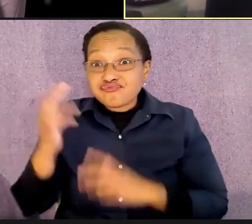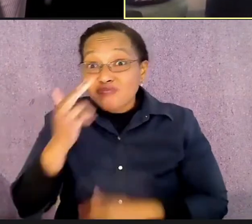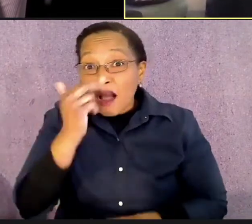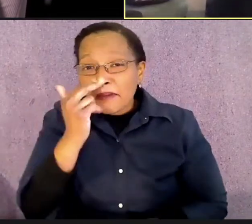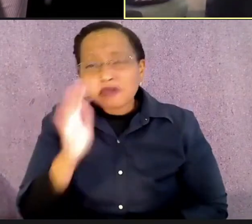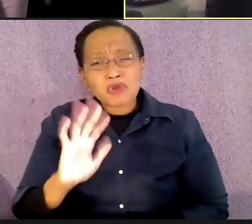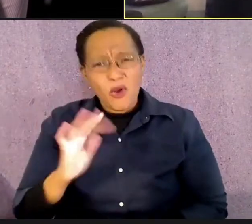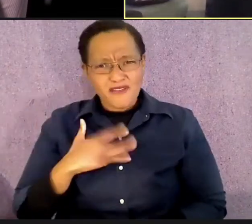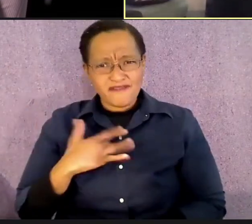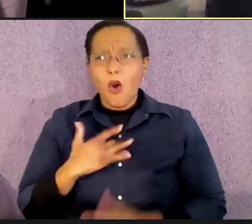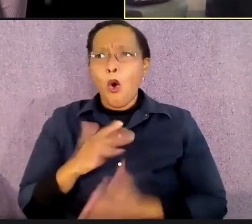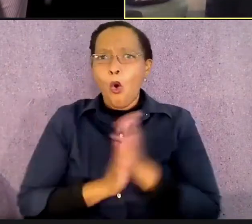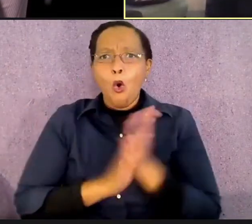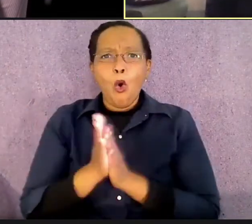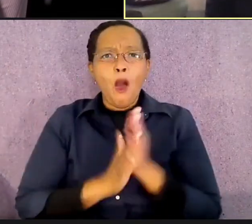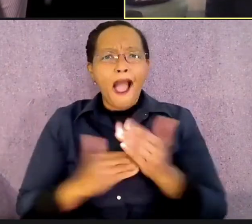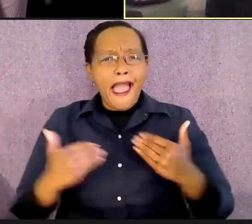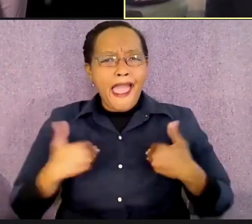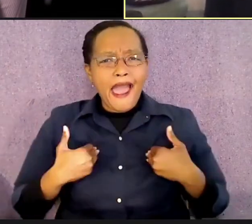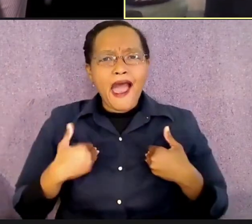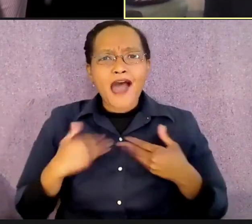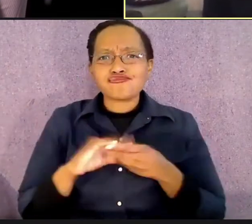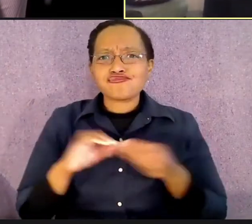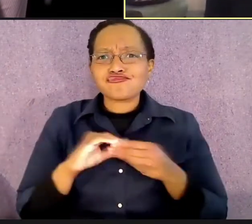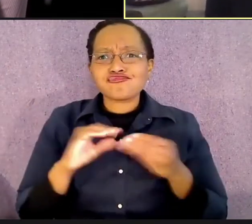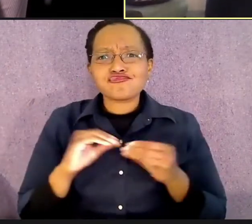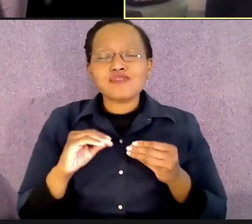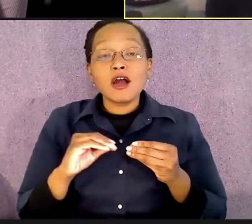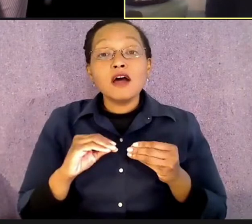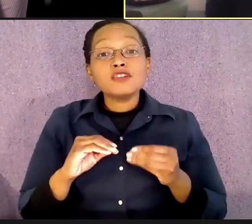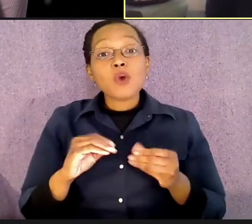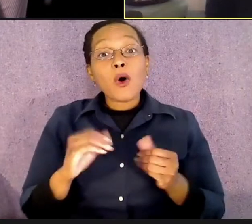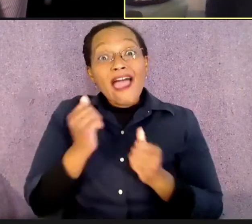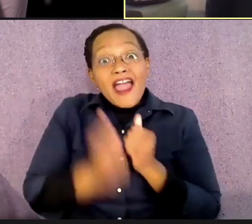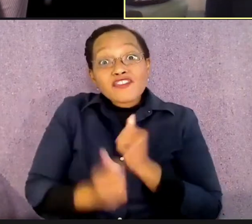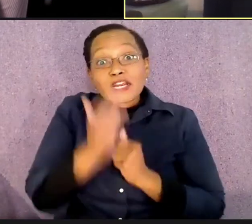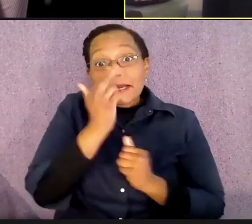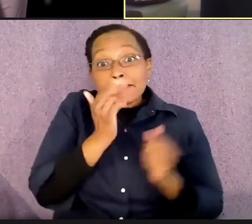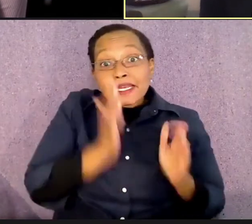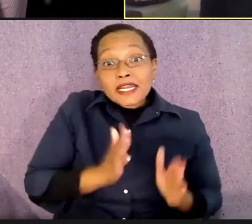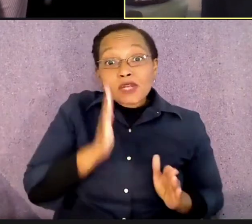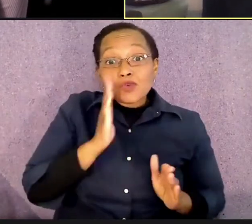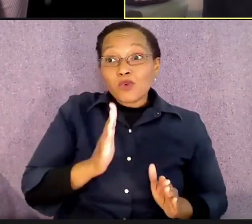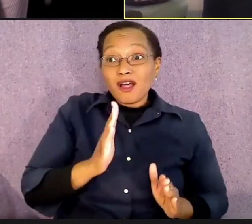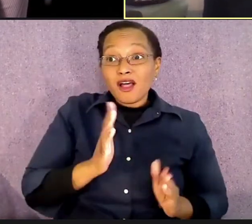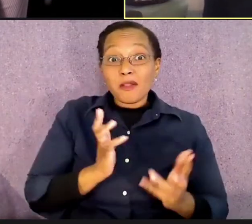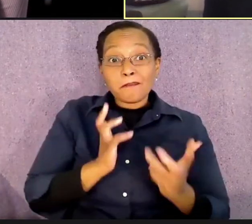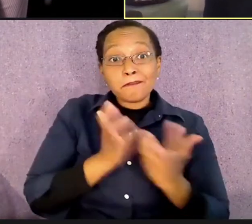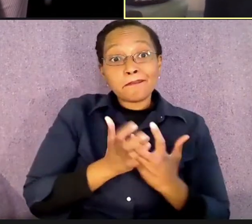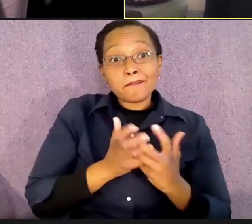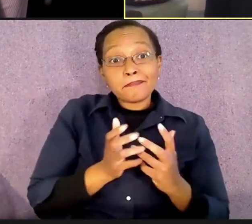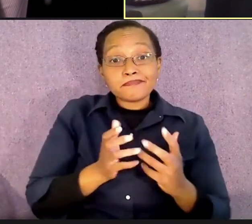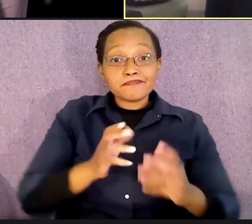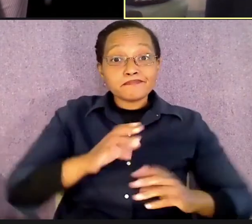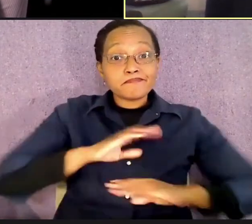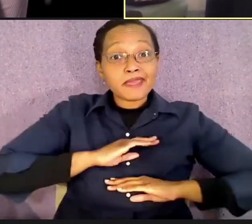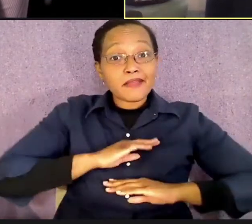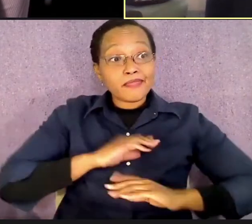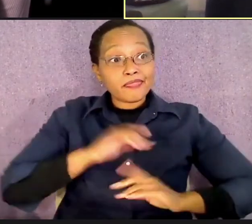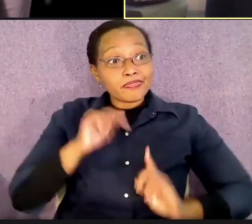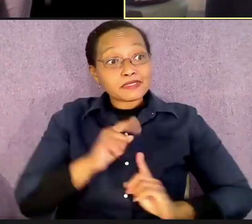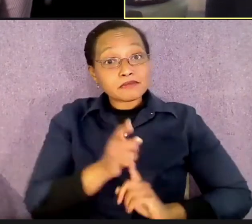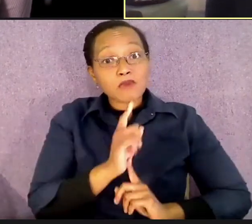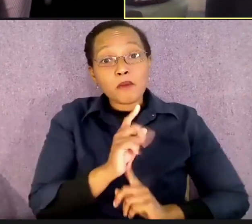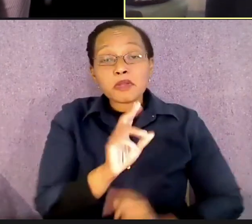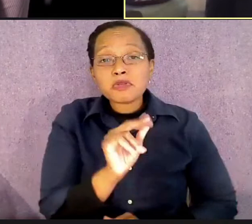comedian is going to meet the moment, but comedy will meet the moment. And I remember after 9/11, one of the first comedians